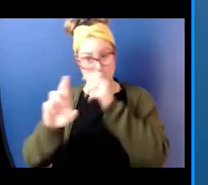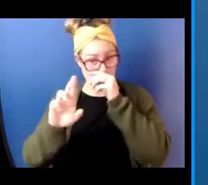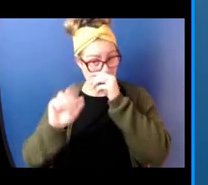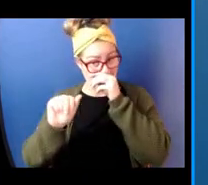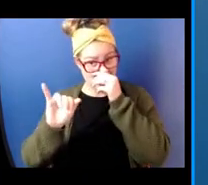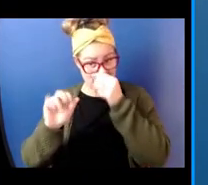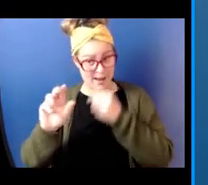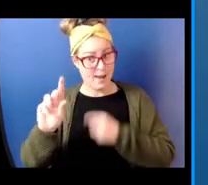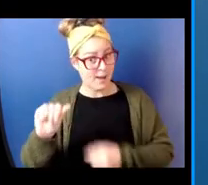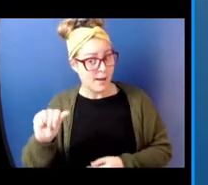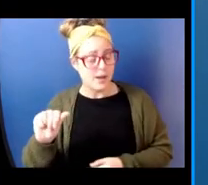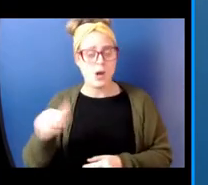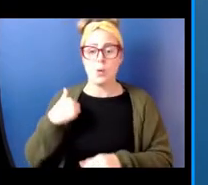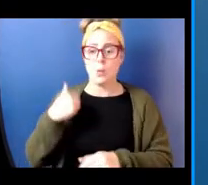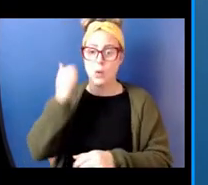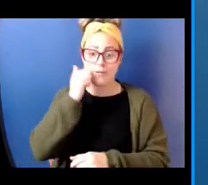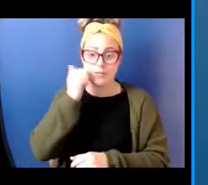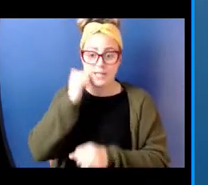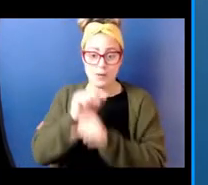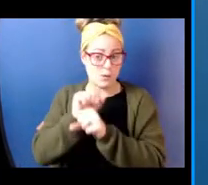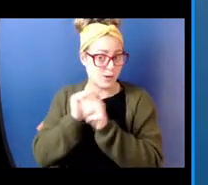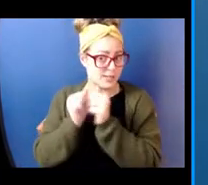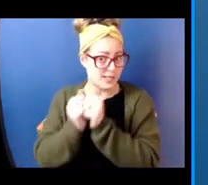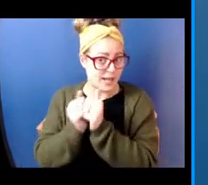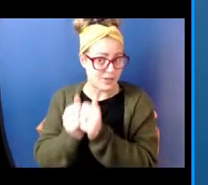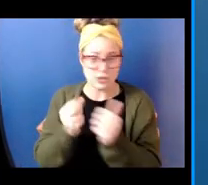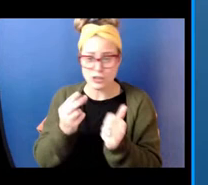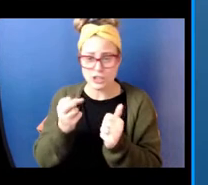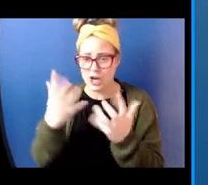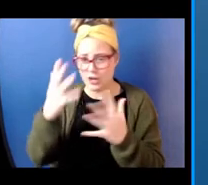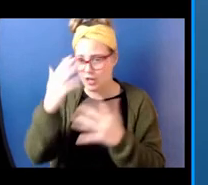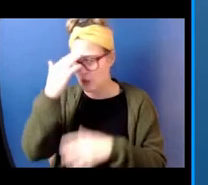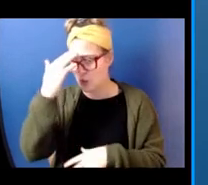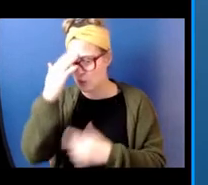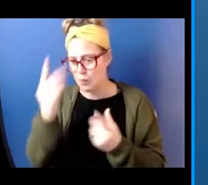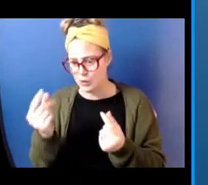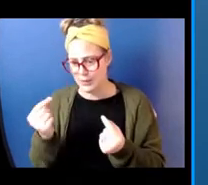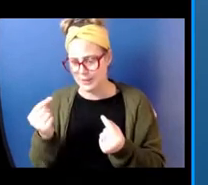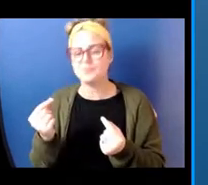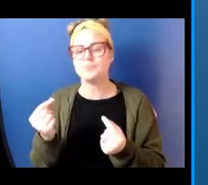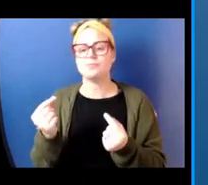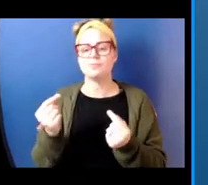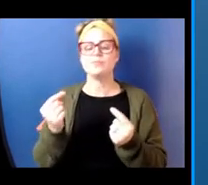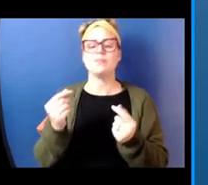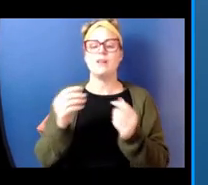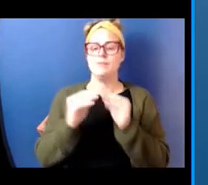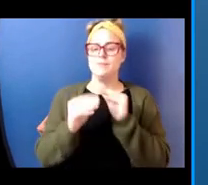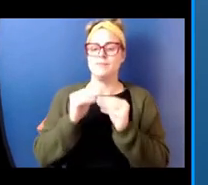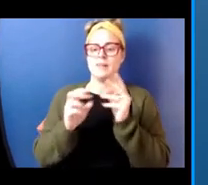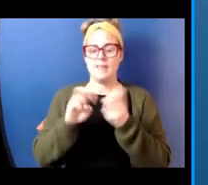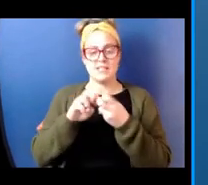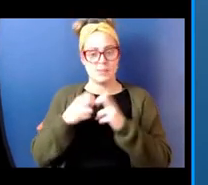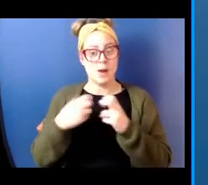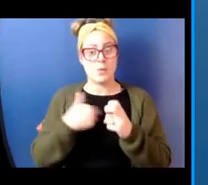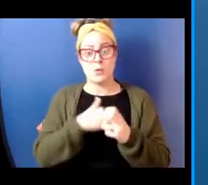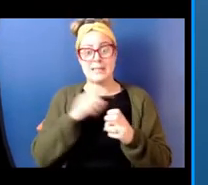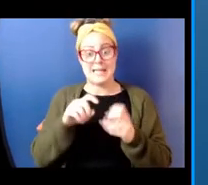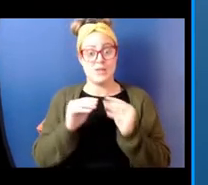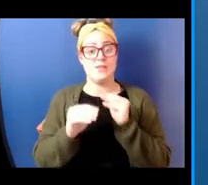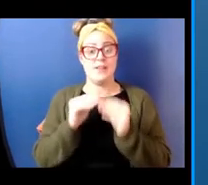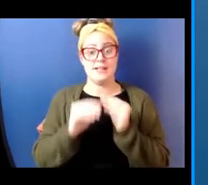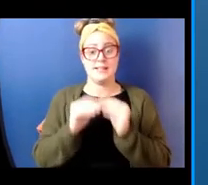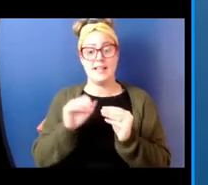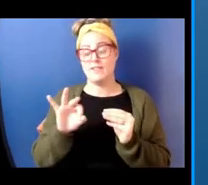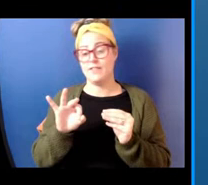she knows what we're doing and we're not doing in the way of our voter protection programs let's fix the problem that we need to fix if there's a problem if State